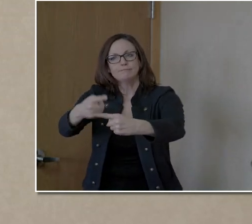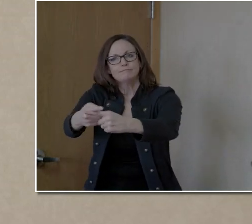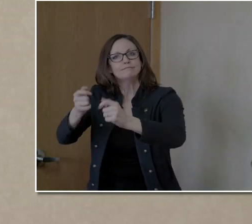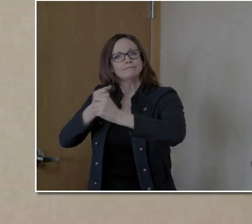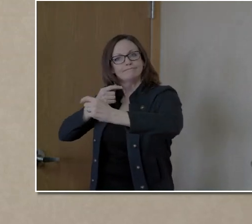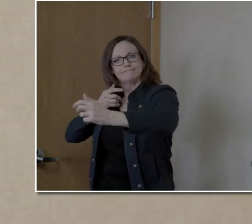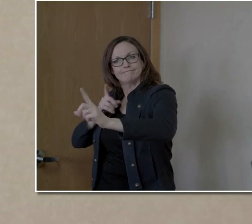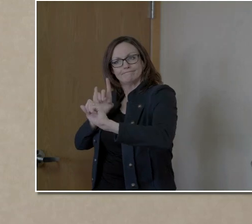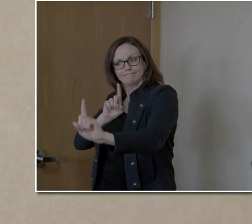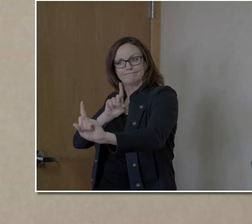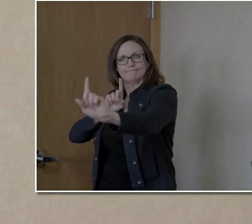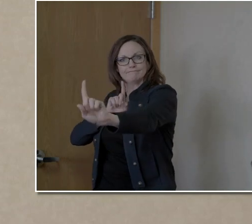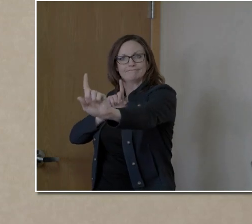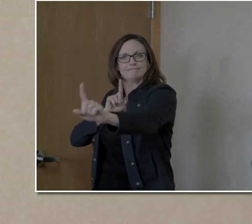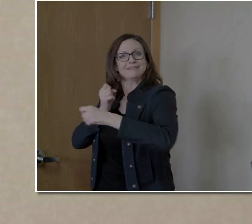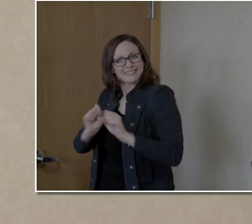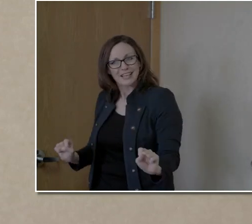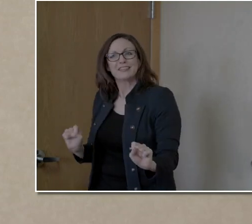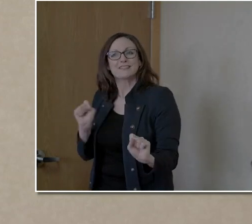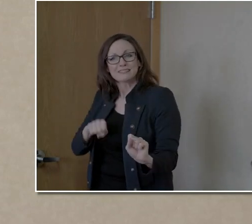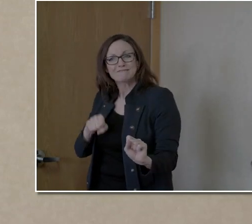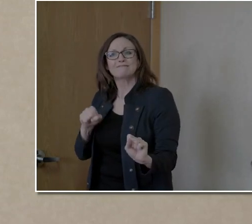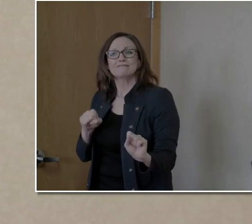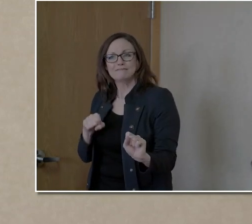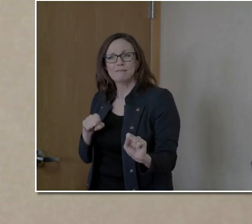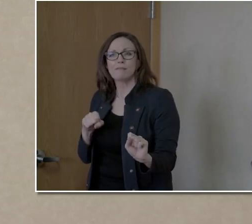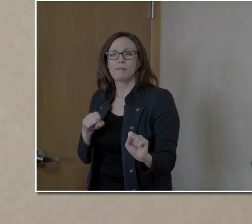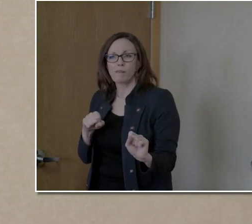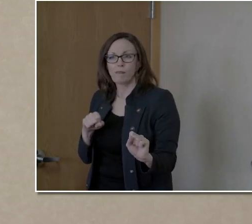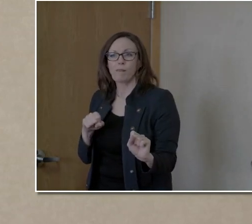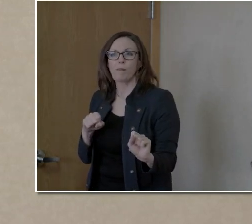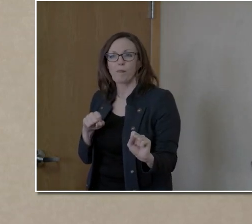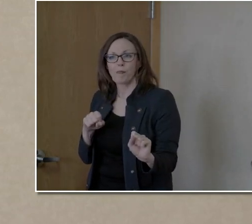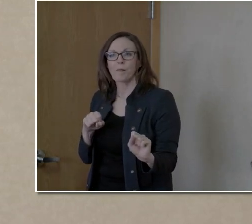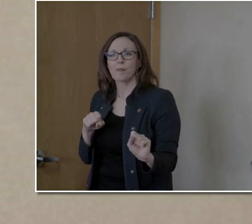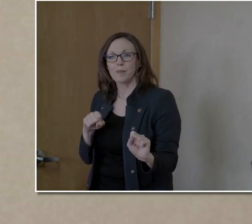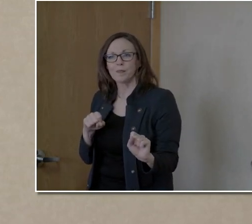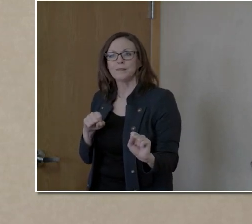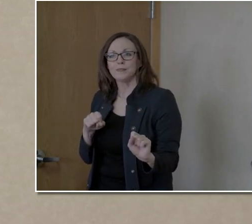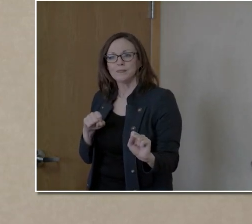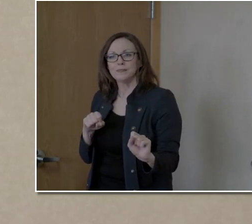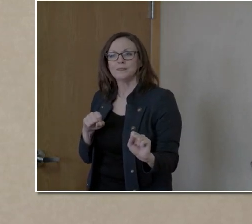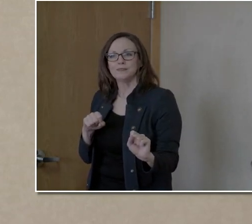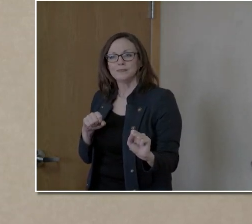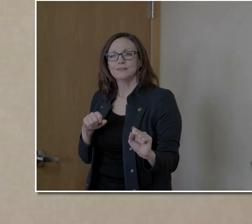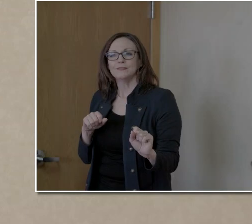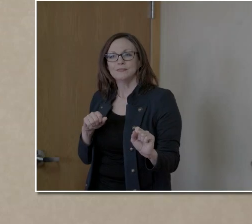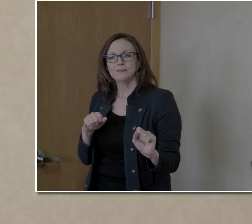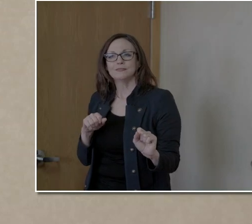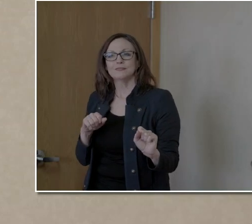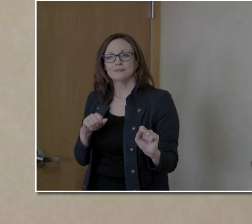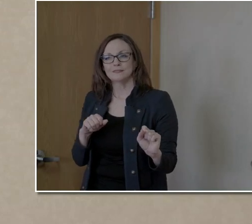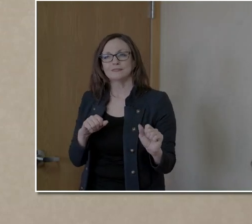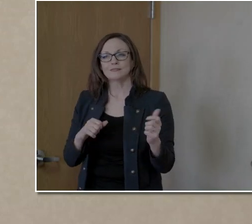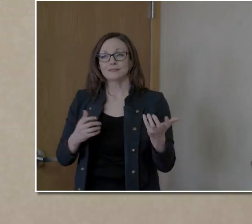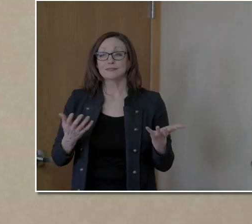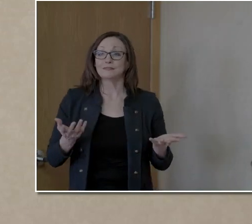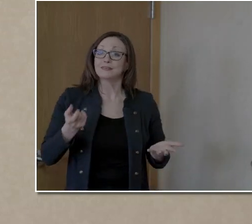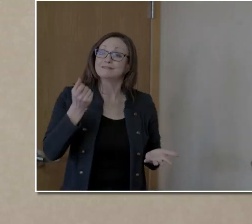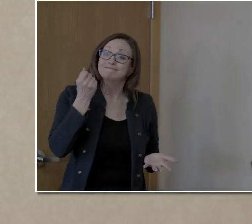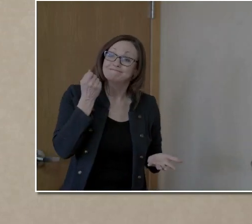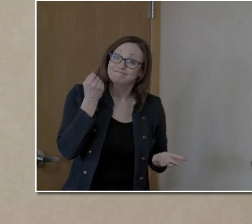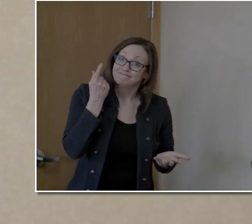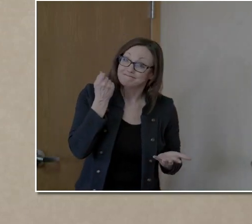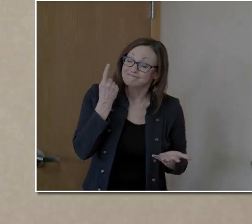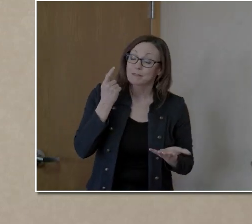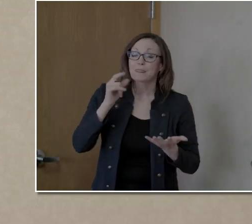unusual circumstance associated with the election, I mean, for example, a poll worker who had spent the whole day with other